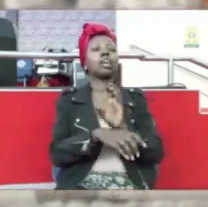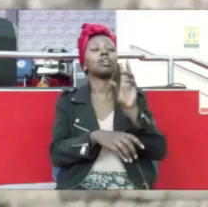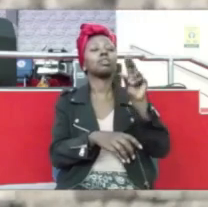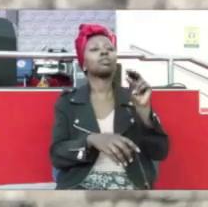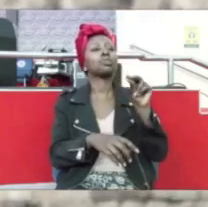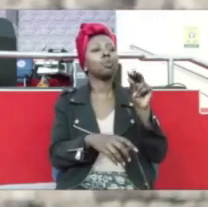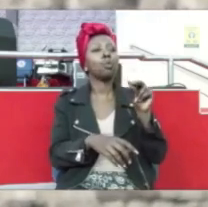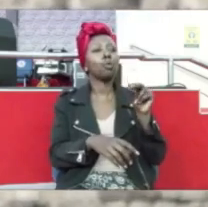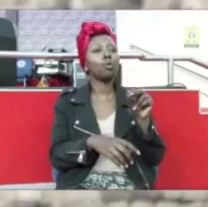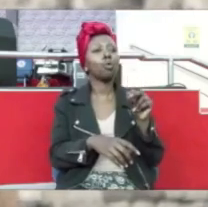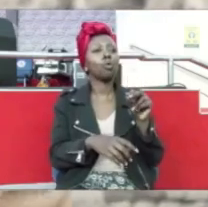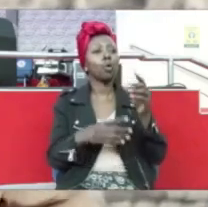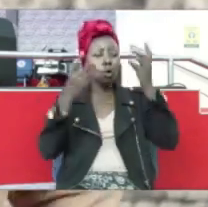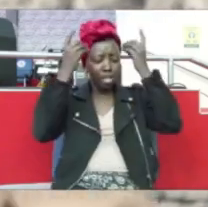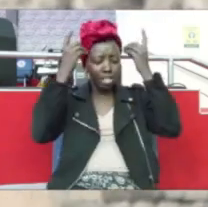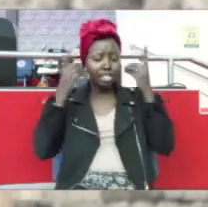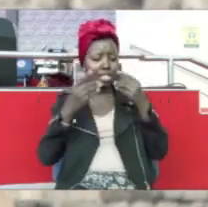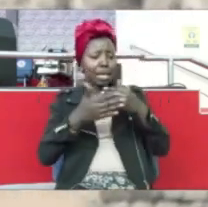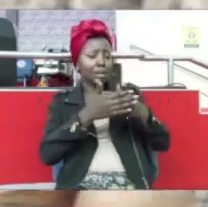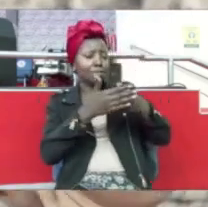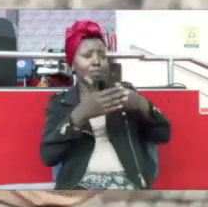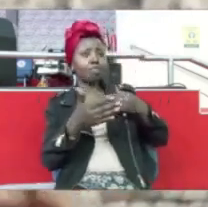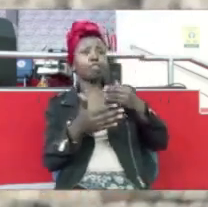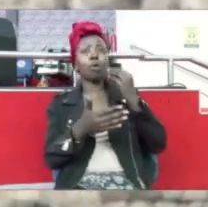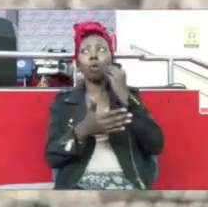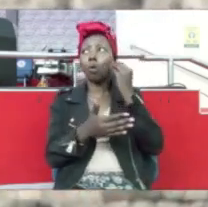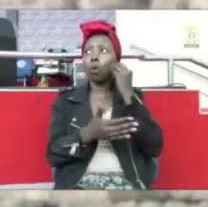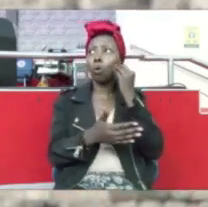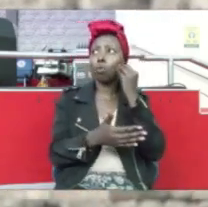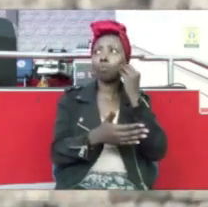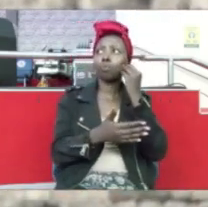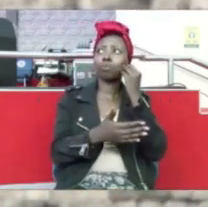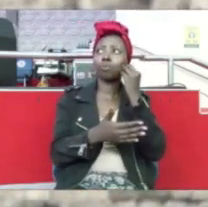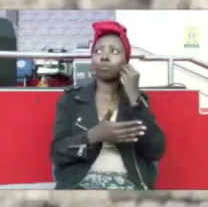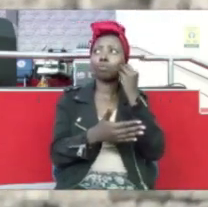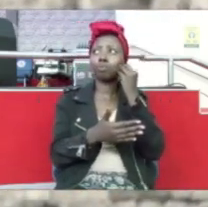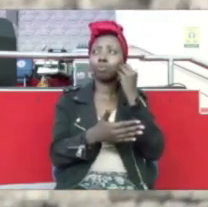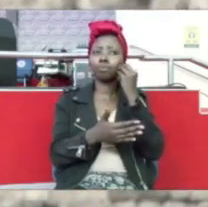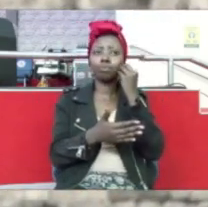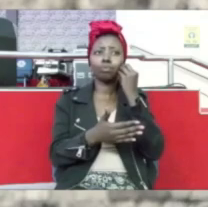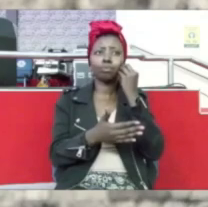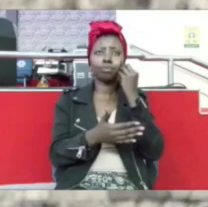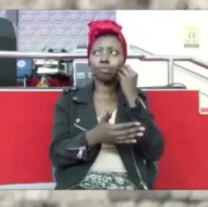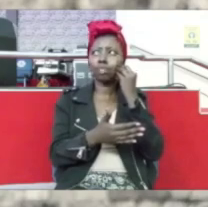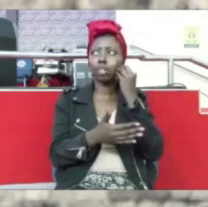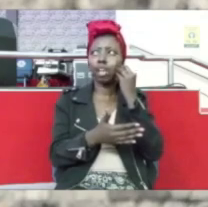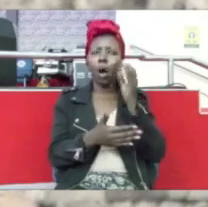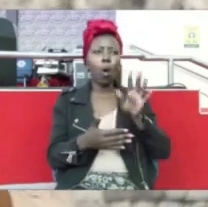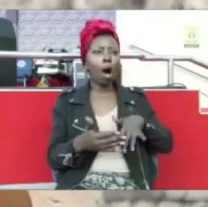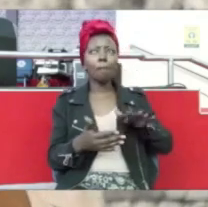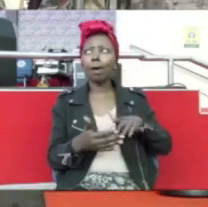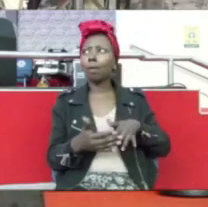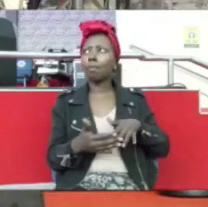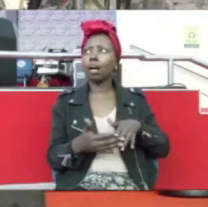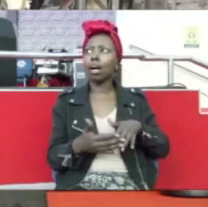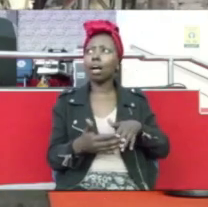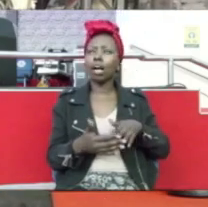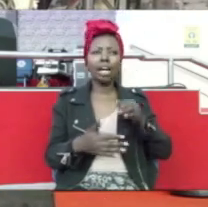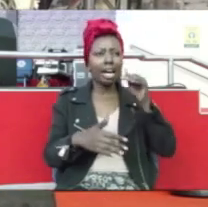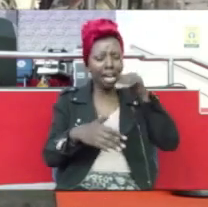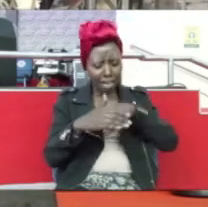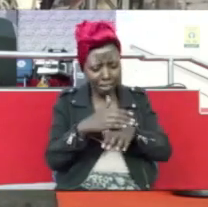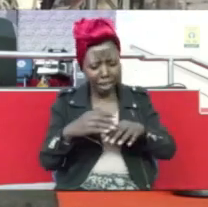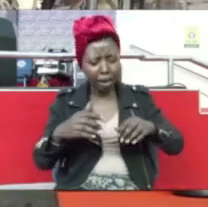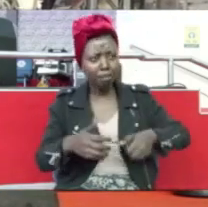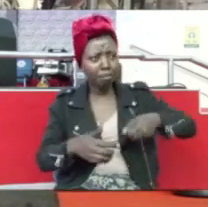kabla hujatoka nyumbani. That is for men. You know, they're looking everywhere for their mamas. Kila mahali. They go inside their bags, hakuna